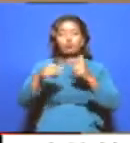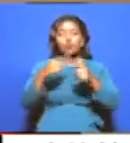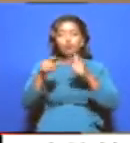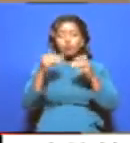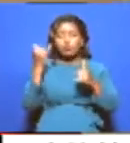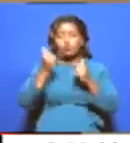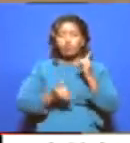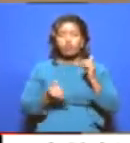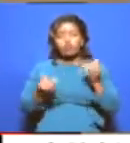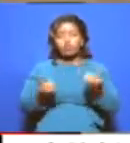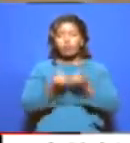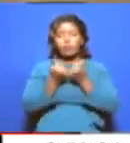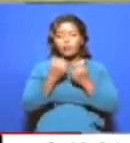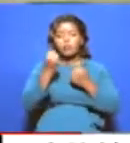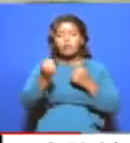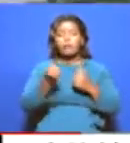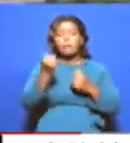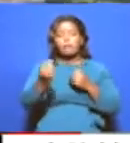played in May 2022.